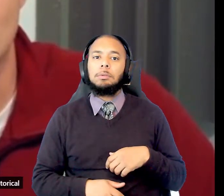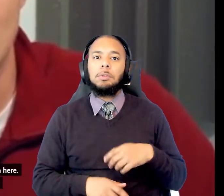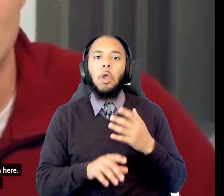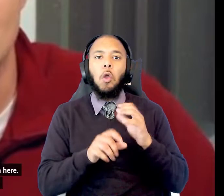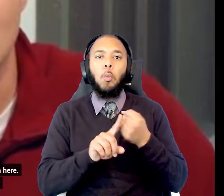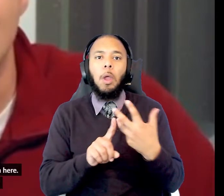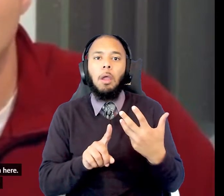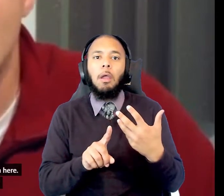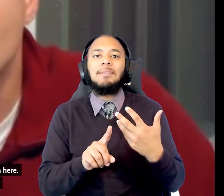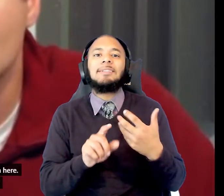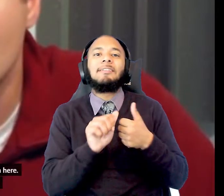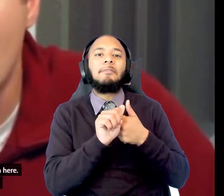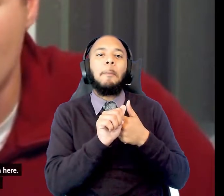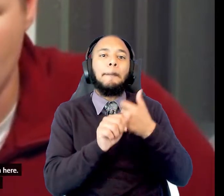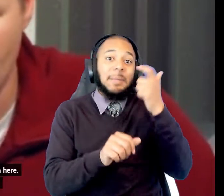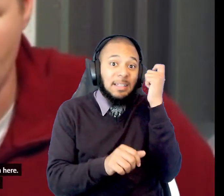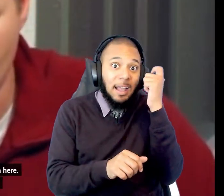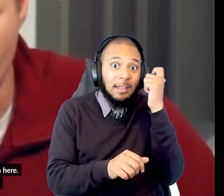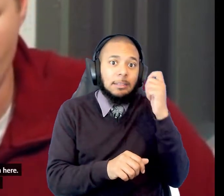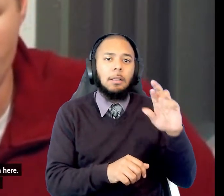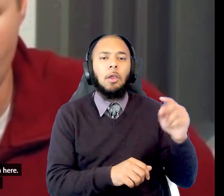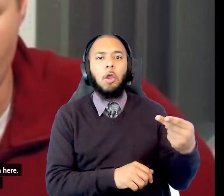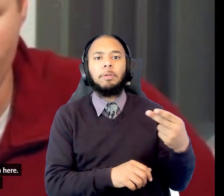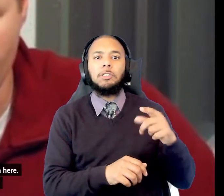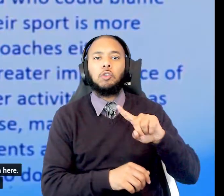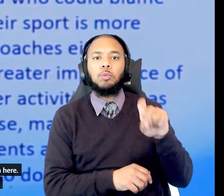the rhetorical question. That's what's going to happen here.